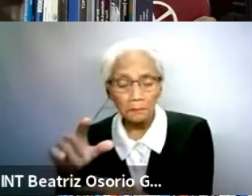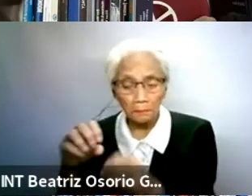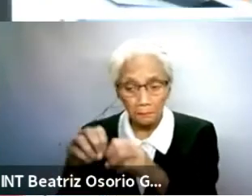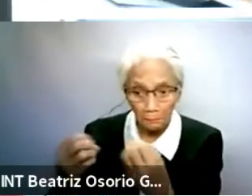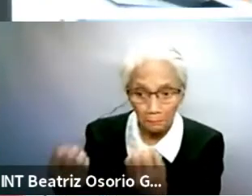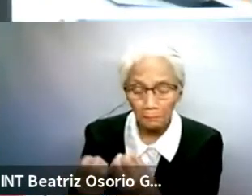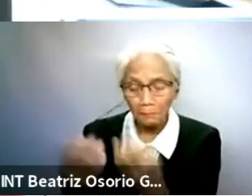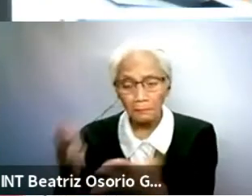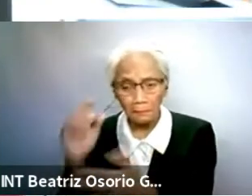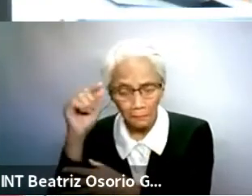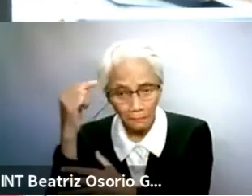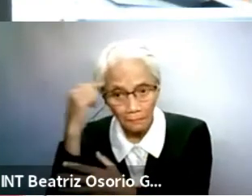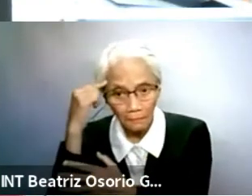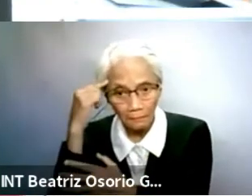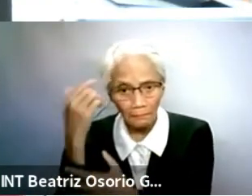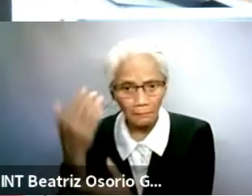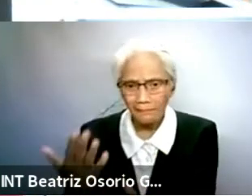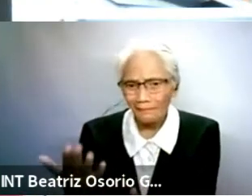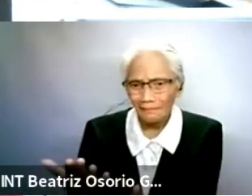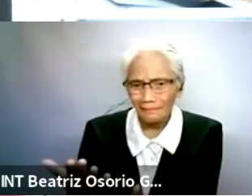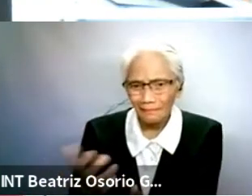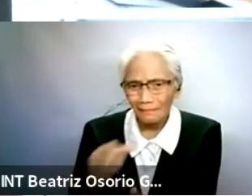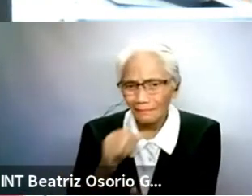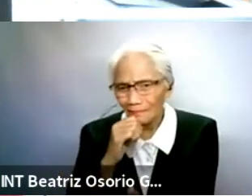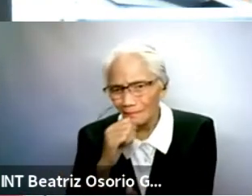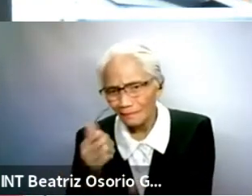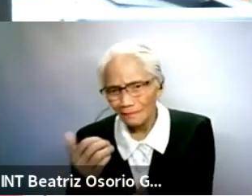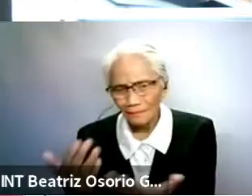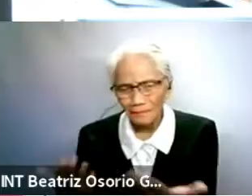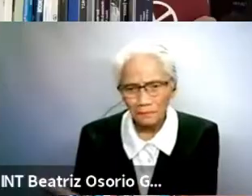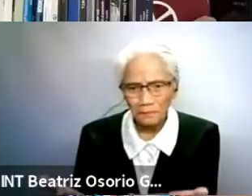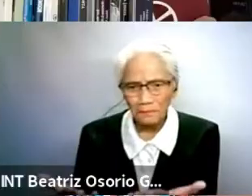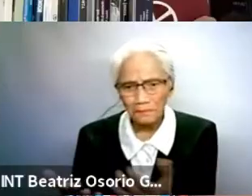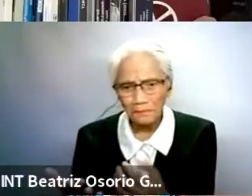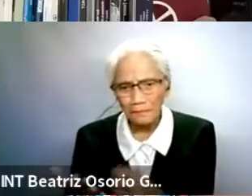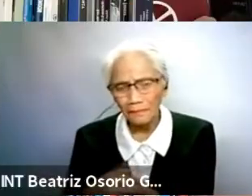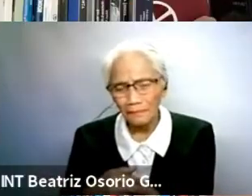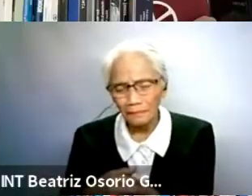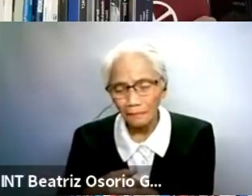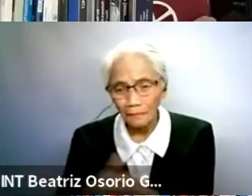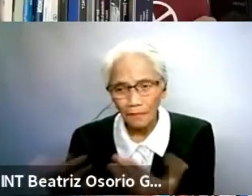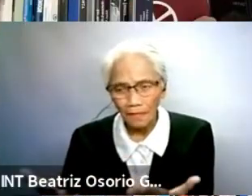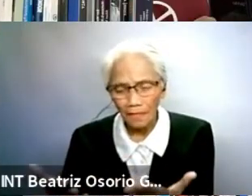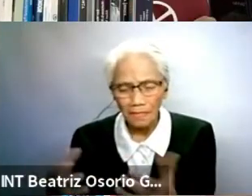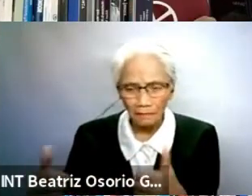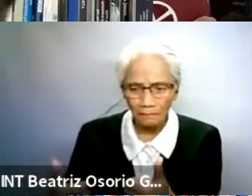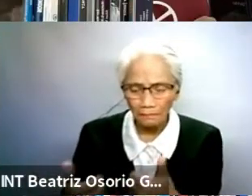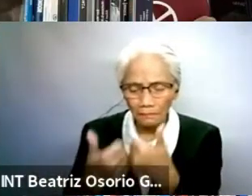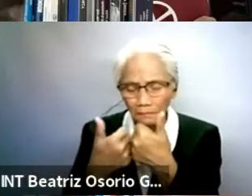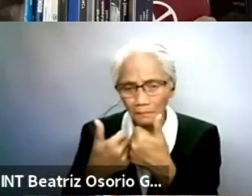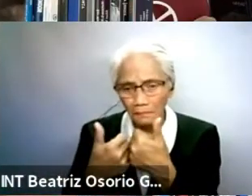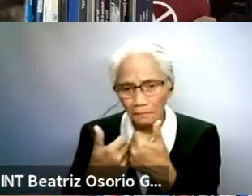of government's confusion or uncertainty or sense of being overwhelmed by the scale of the challenge,